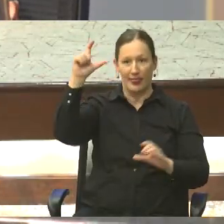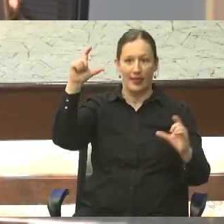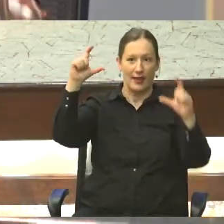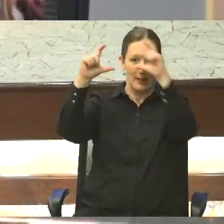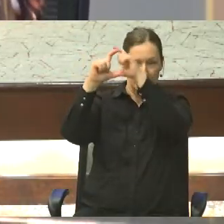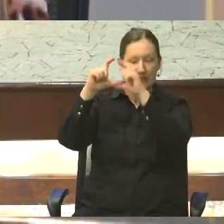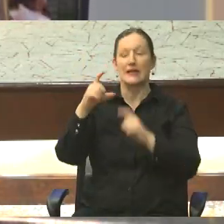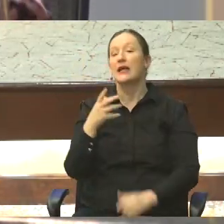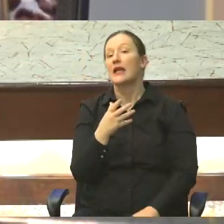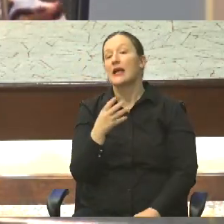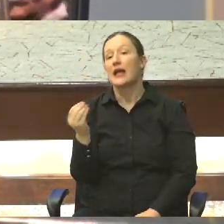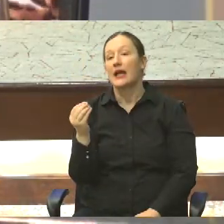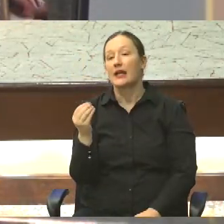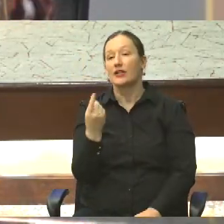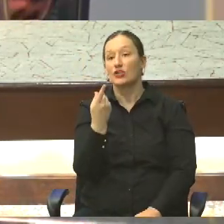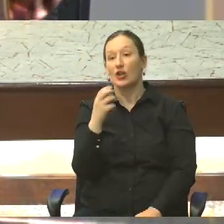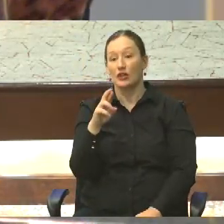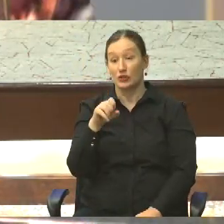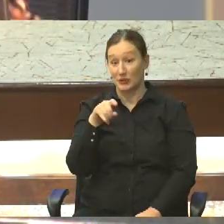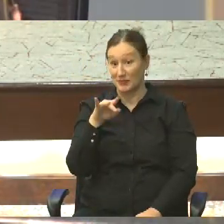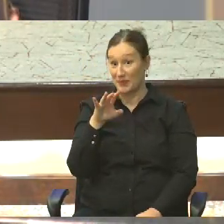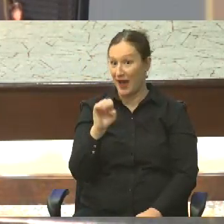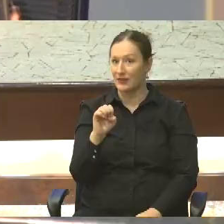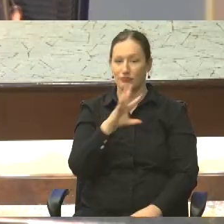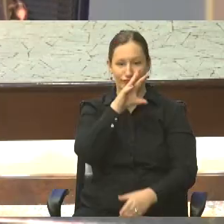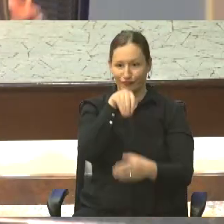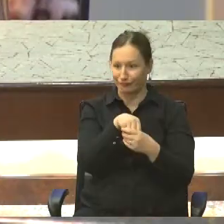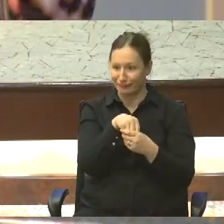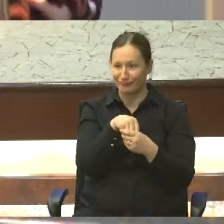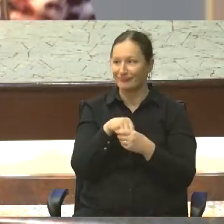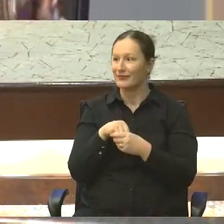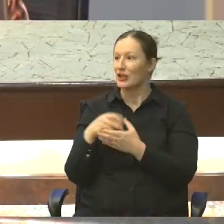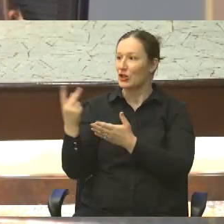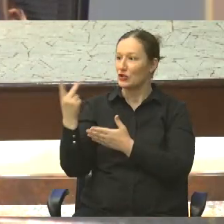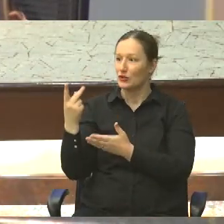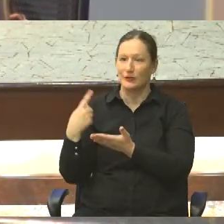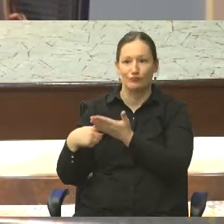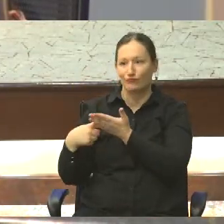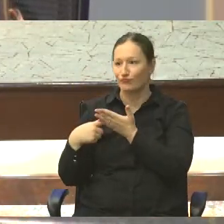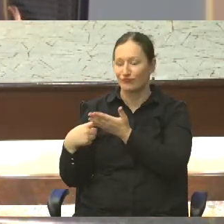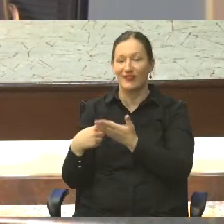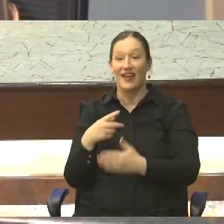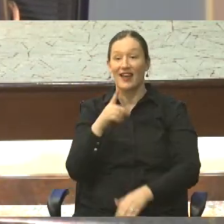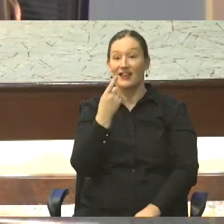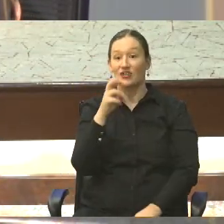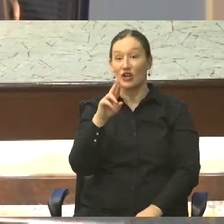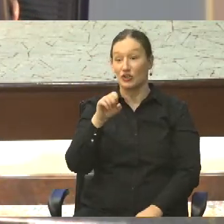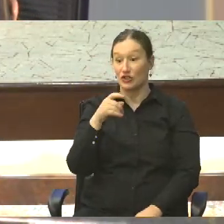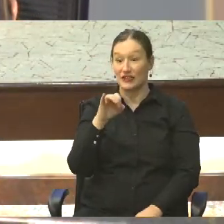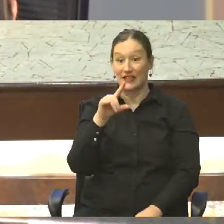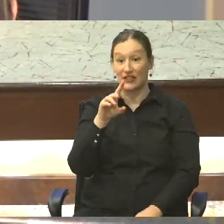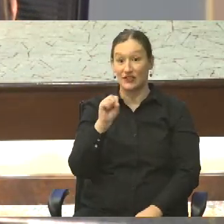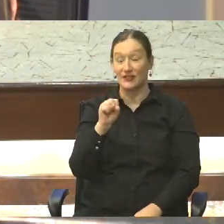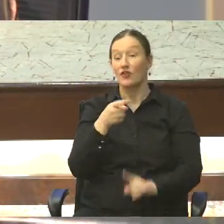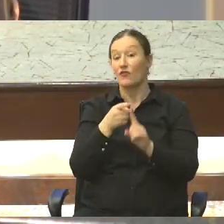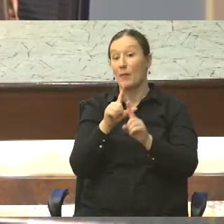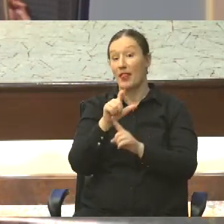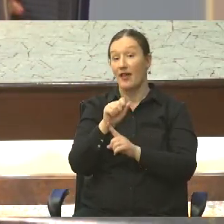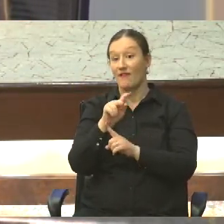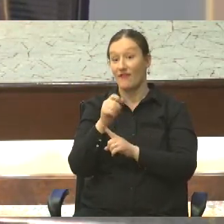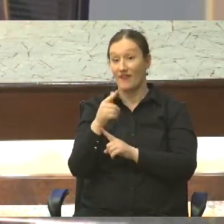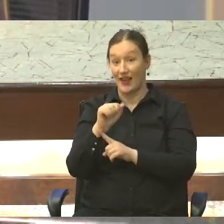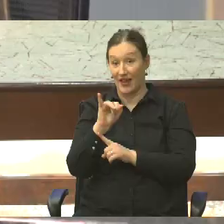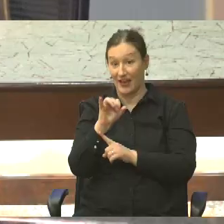Waco, Dr. Spicer has jumped right in and we got involved, and Dr. Shields at La Vega and all of our